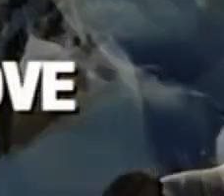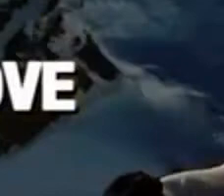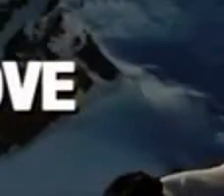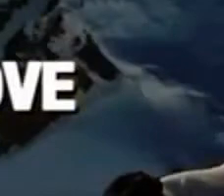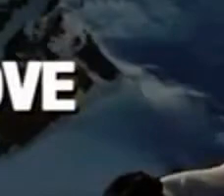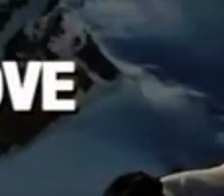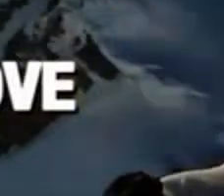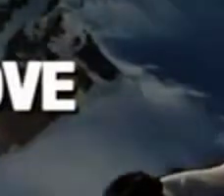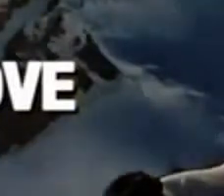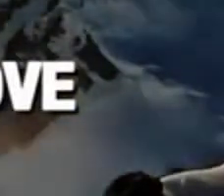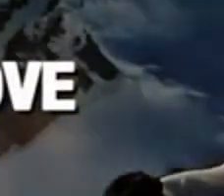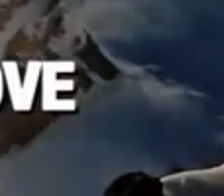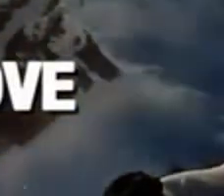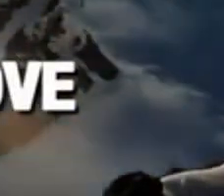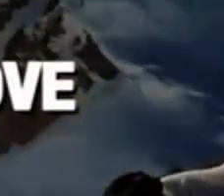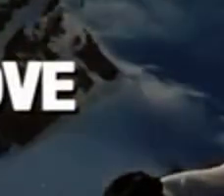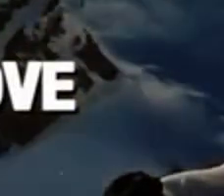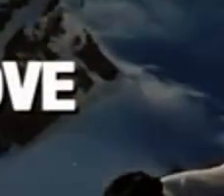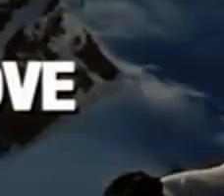to heaven